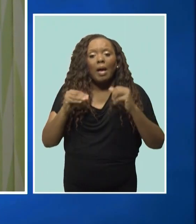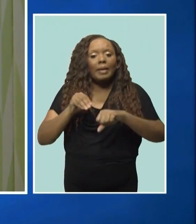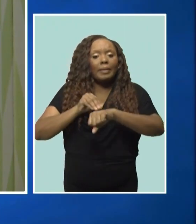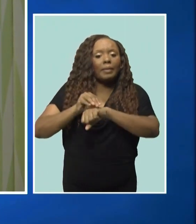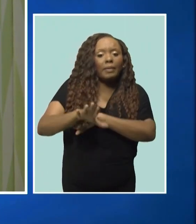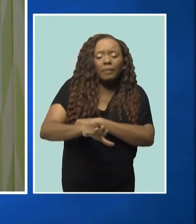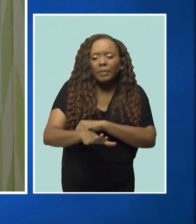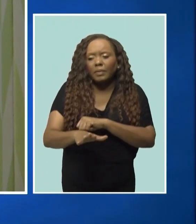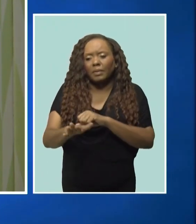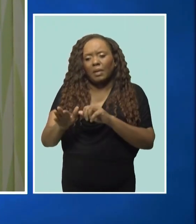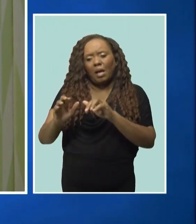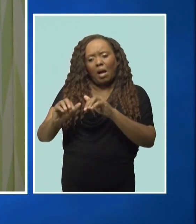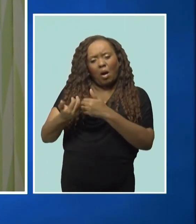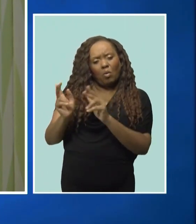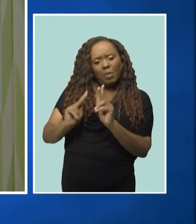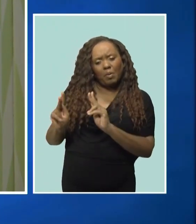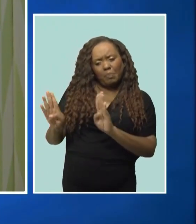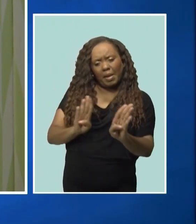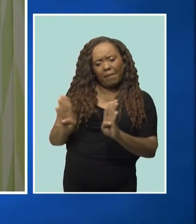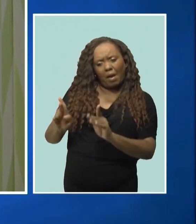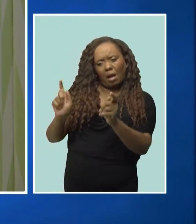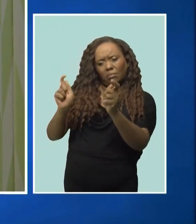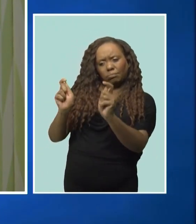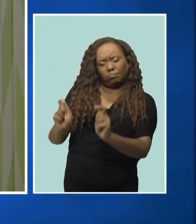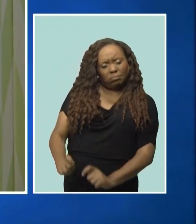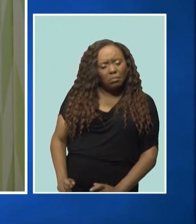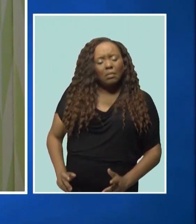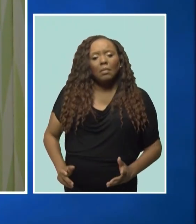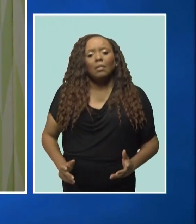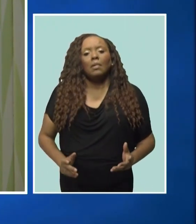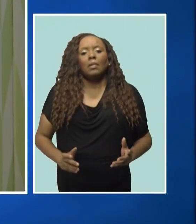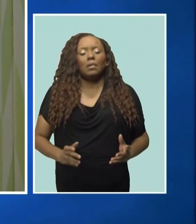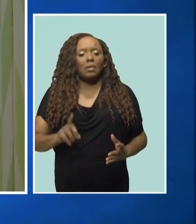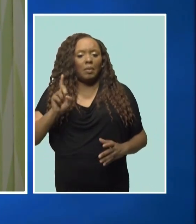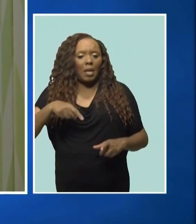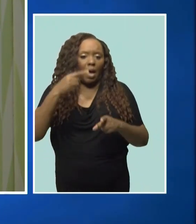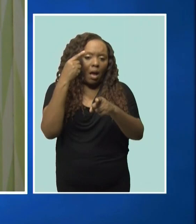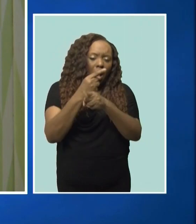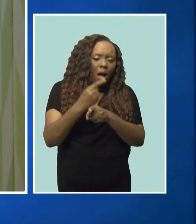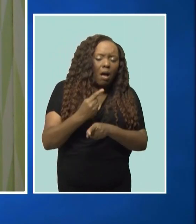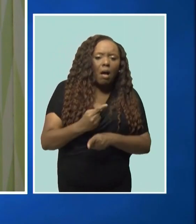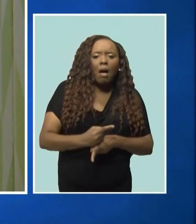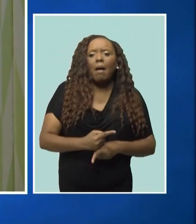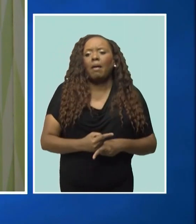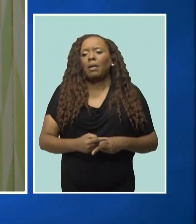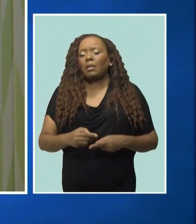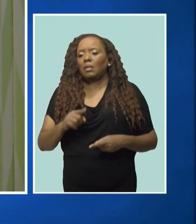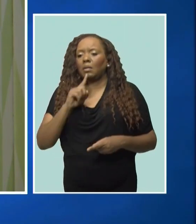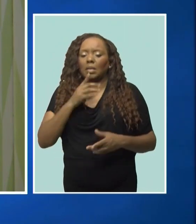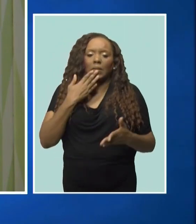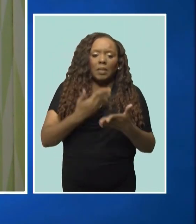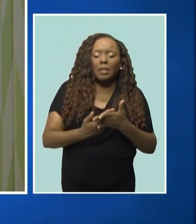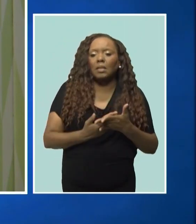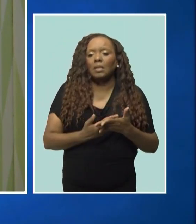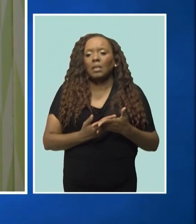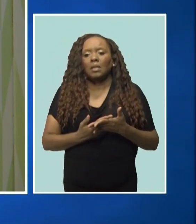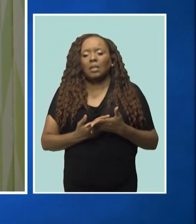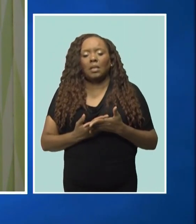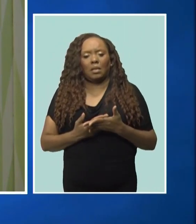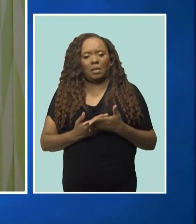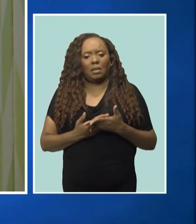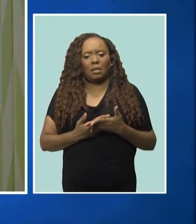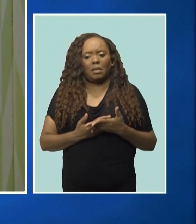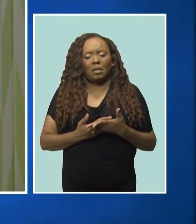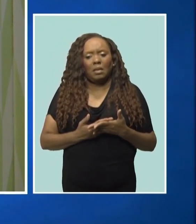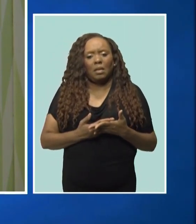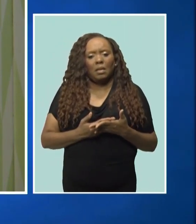we need. So accurate, responsible, and compelling media coverage can help to drive the changes